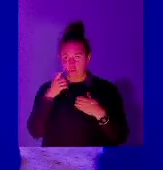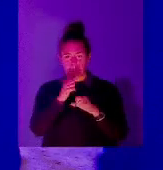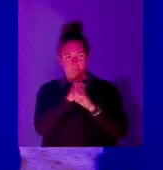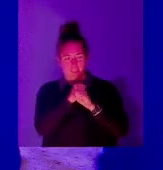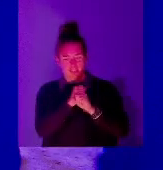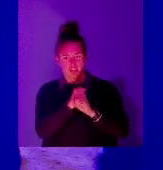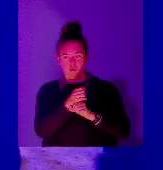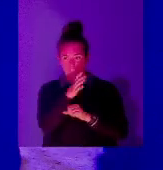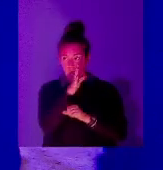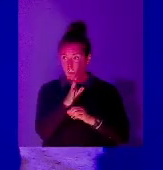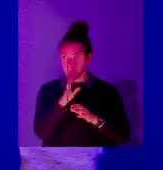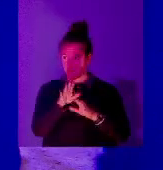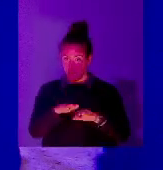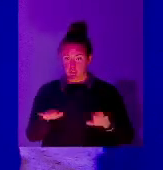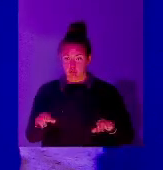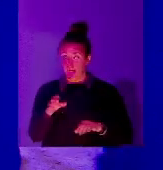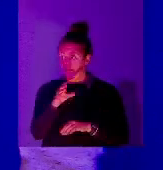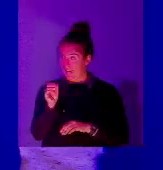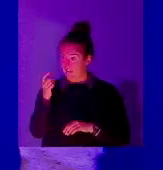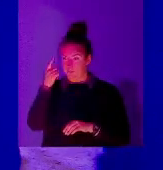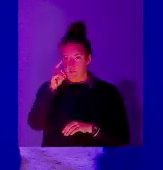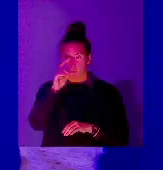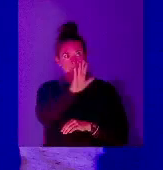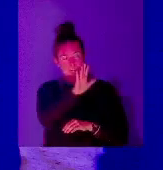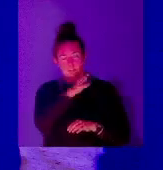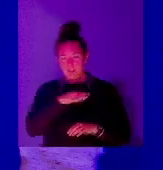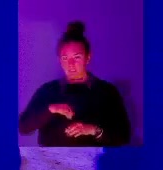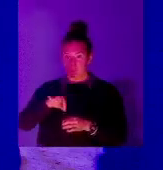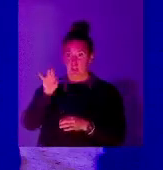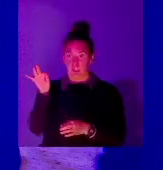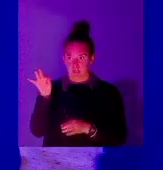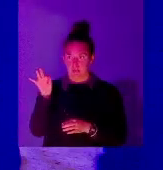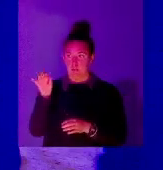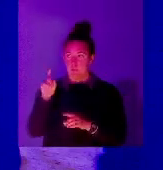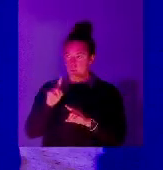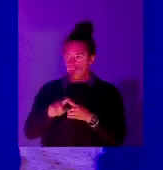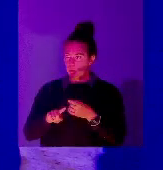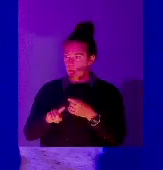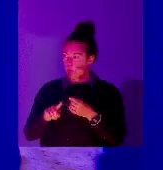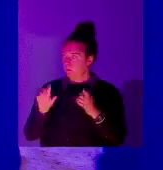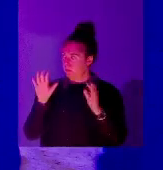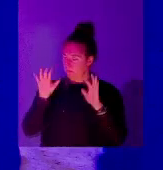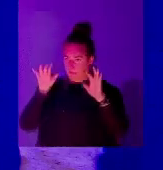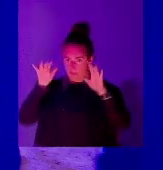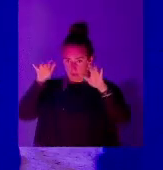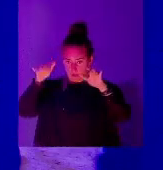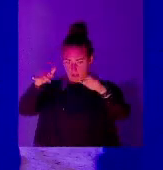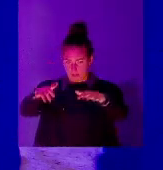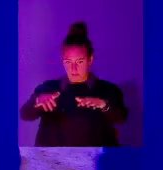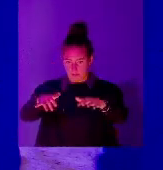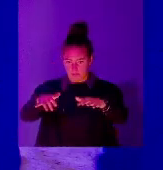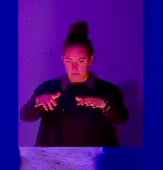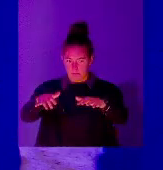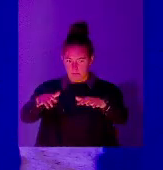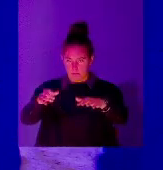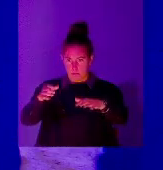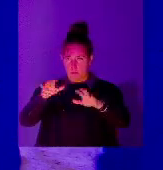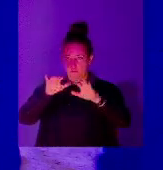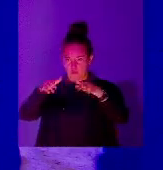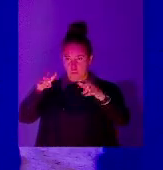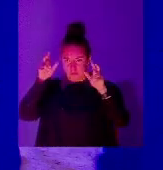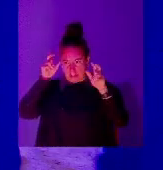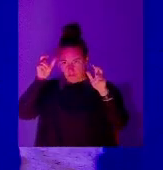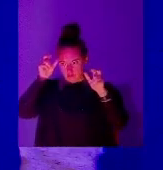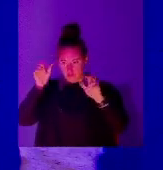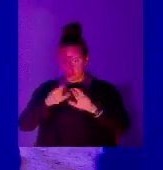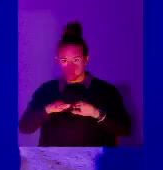and for His Spirit to come upon the devil's children, to bring them into our family. Amen. God